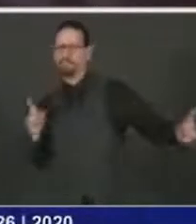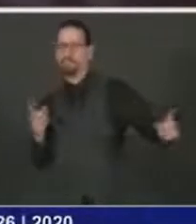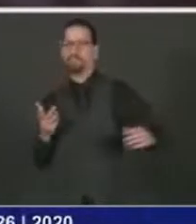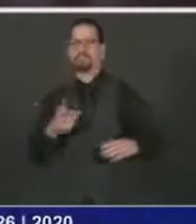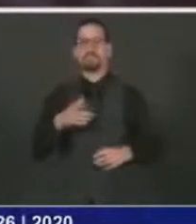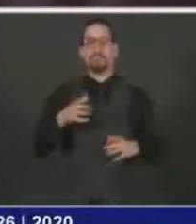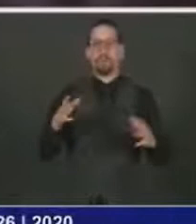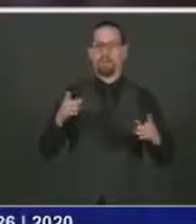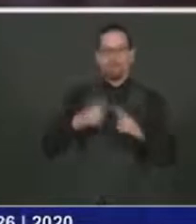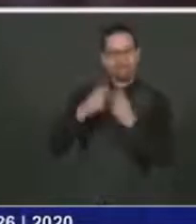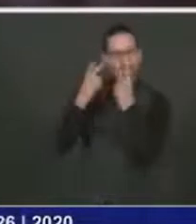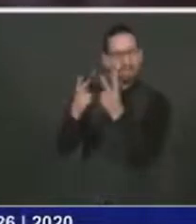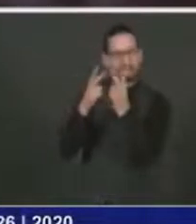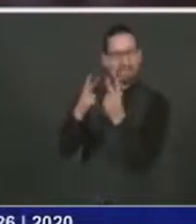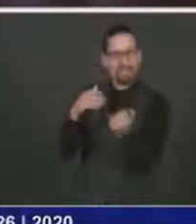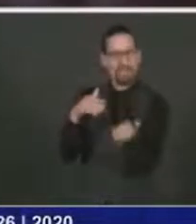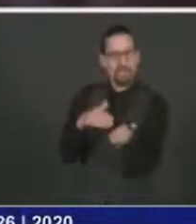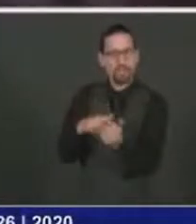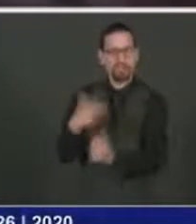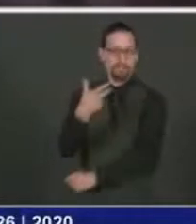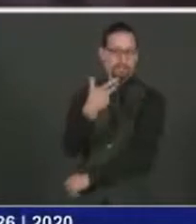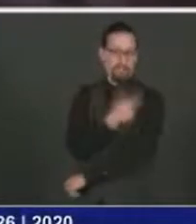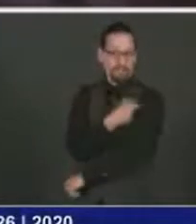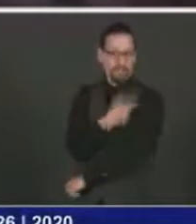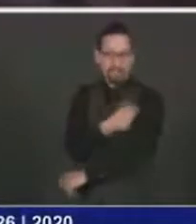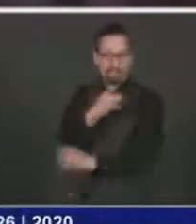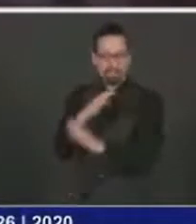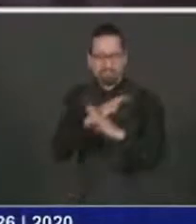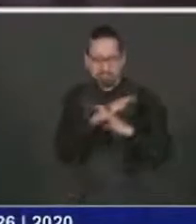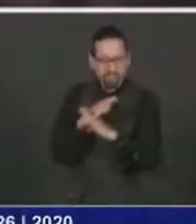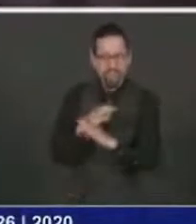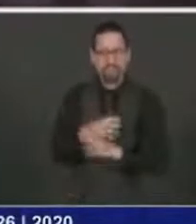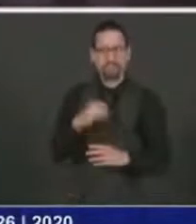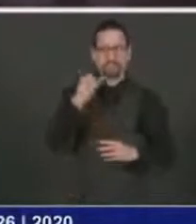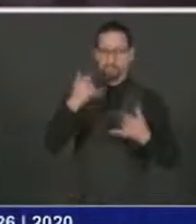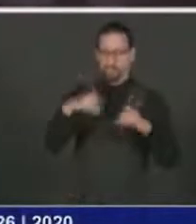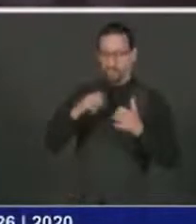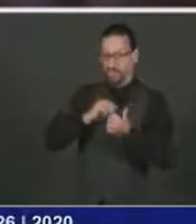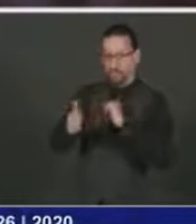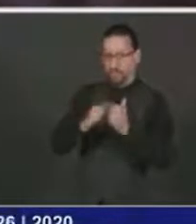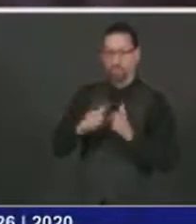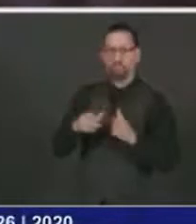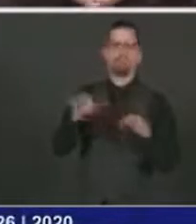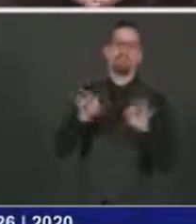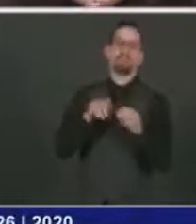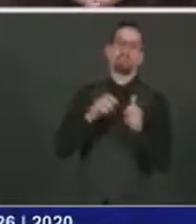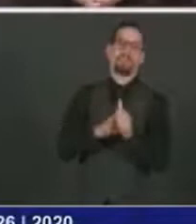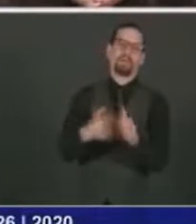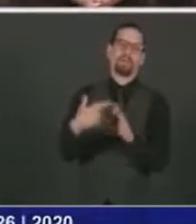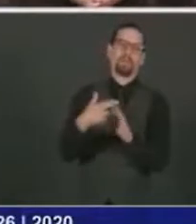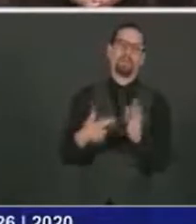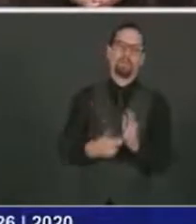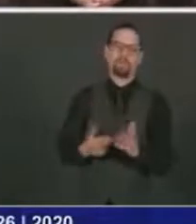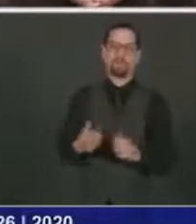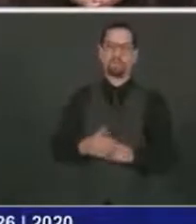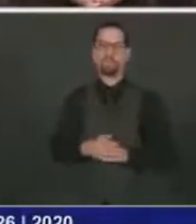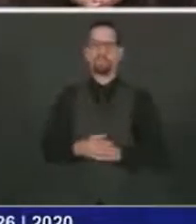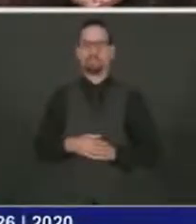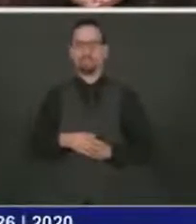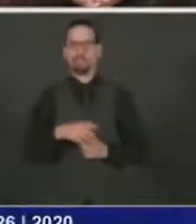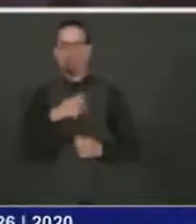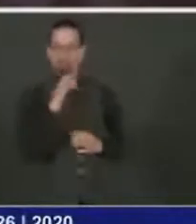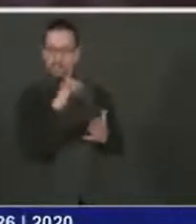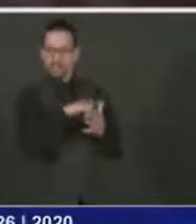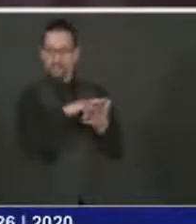their masks. And if they're going to play sports, they have to follow the rules. But it won't change anything in terms of... No,